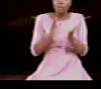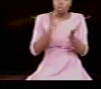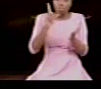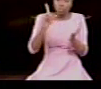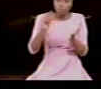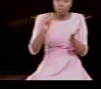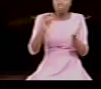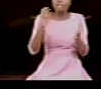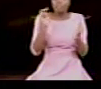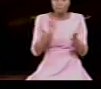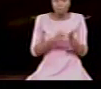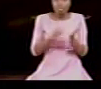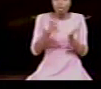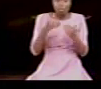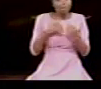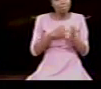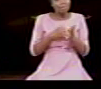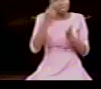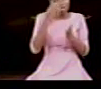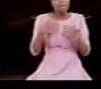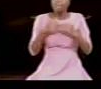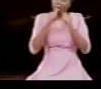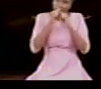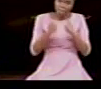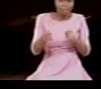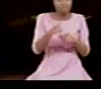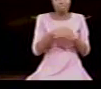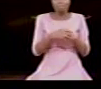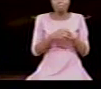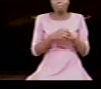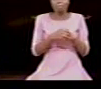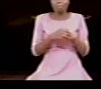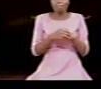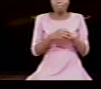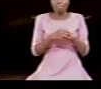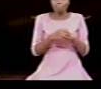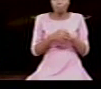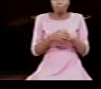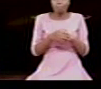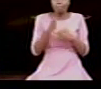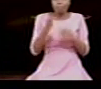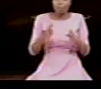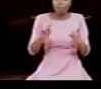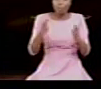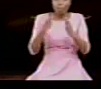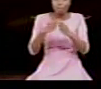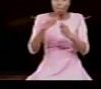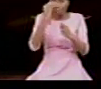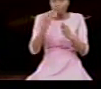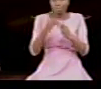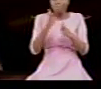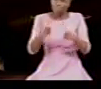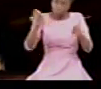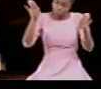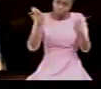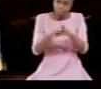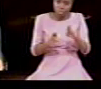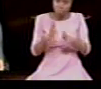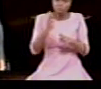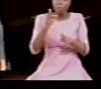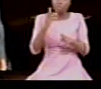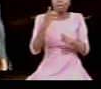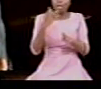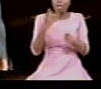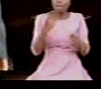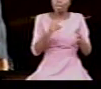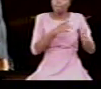We have it. God has blessed you of that orphan, but you shut up your bowels of compassion on